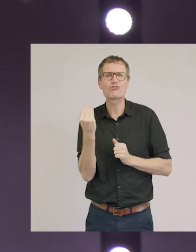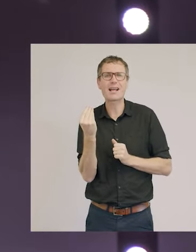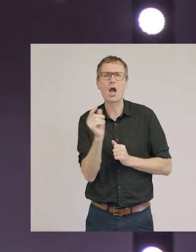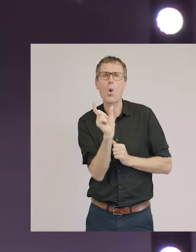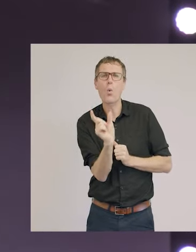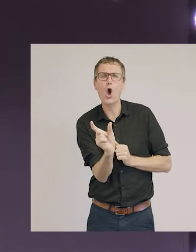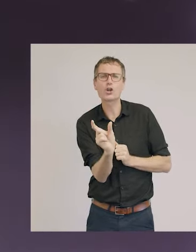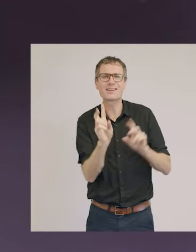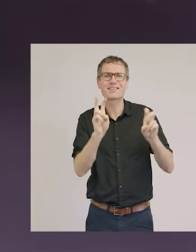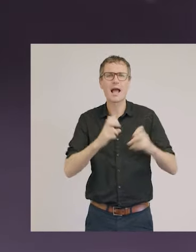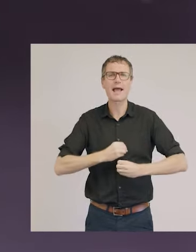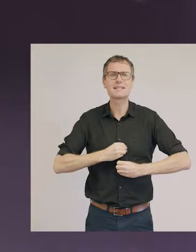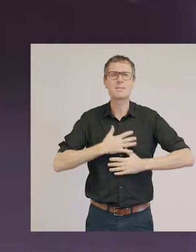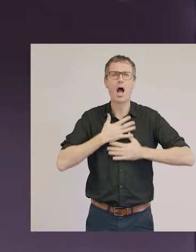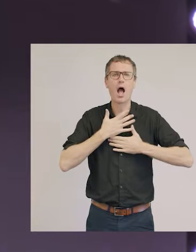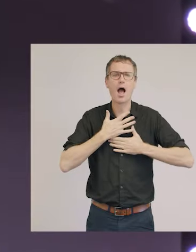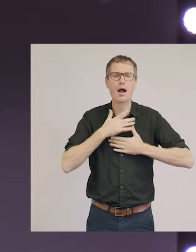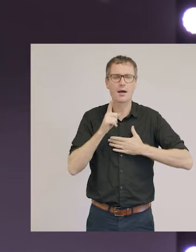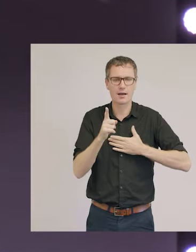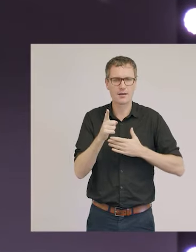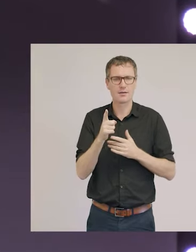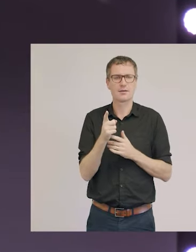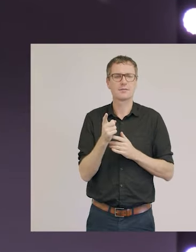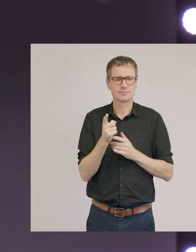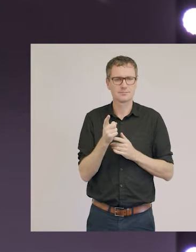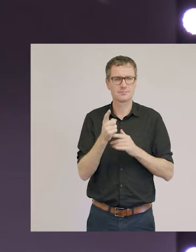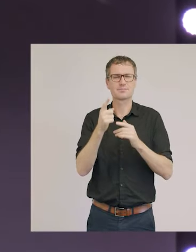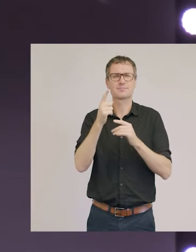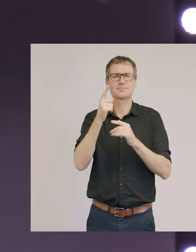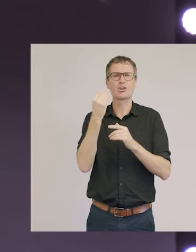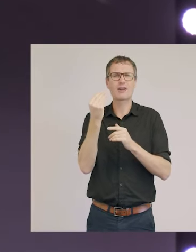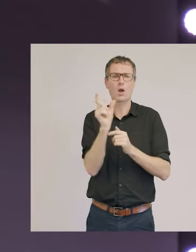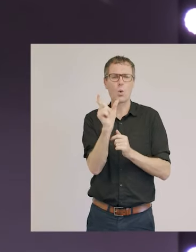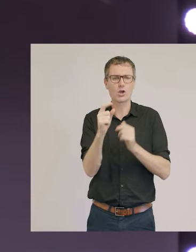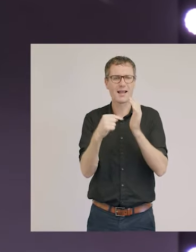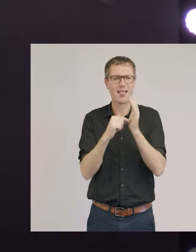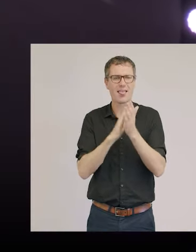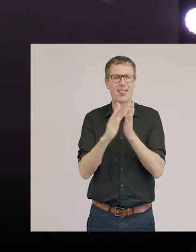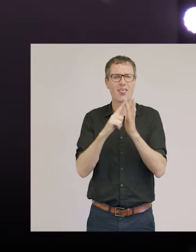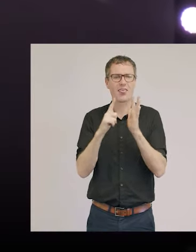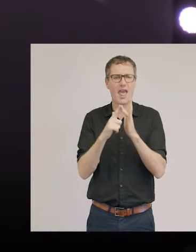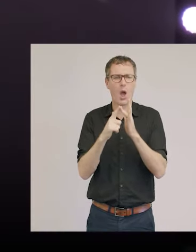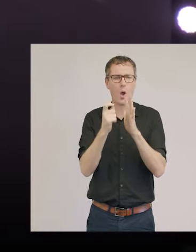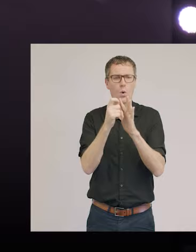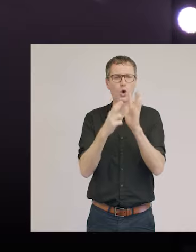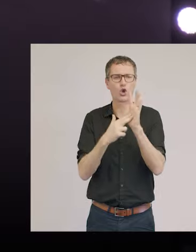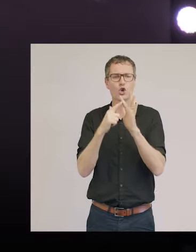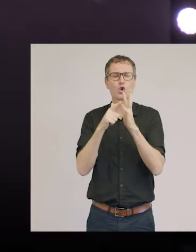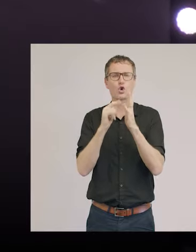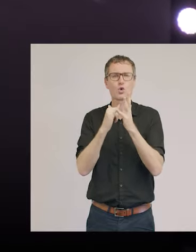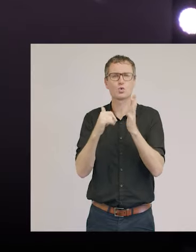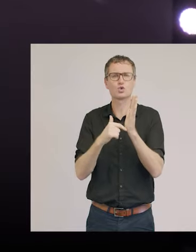I love this. When you look at the Greek word for inspired, it's the Greek word